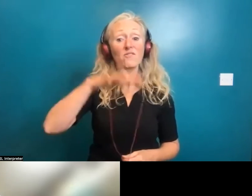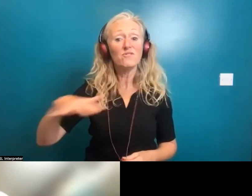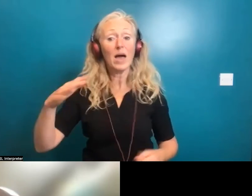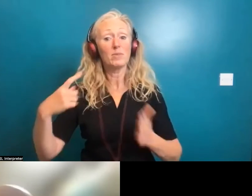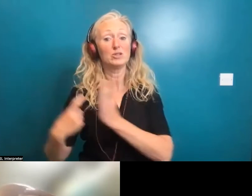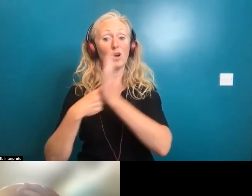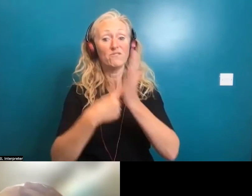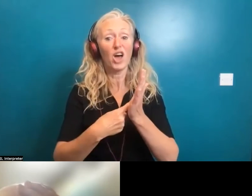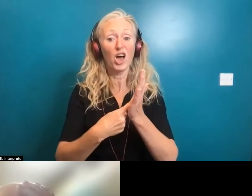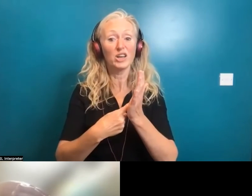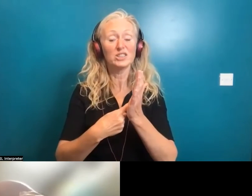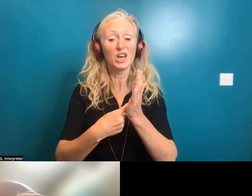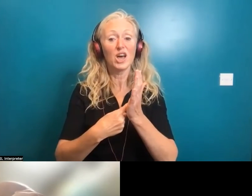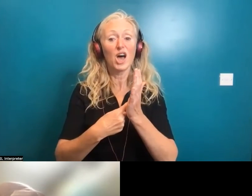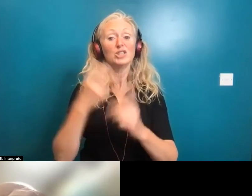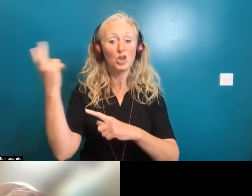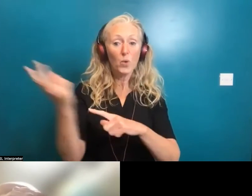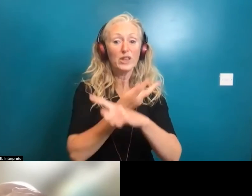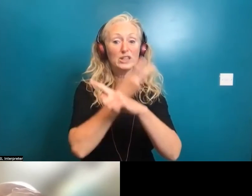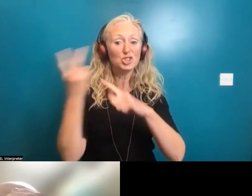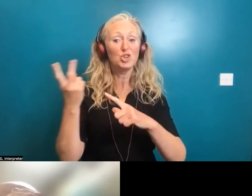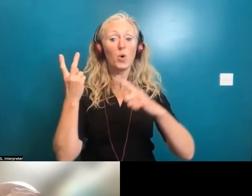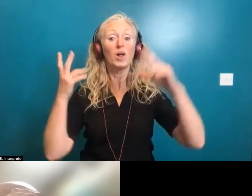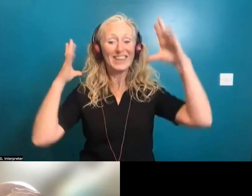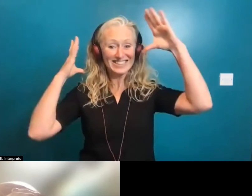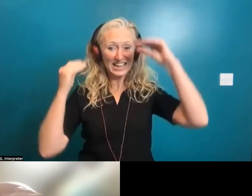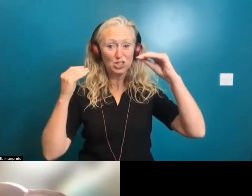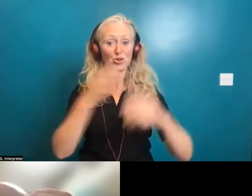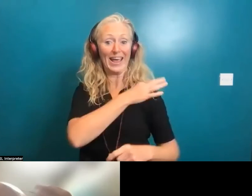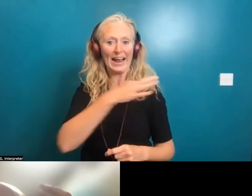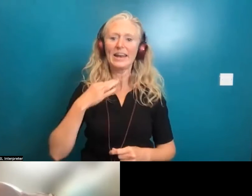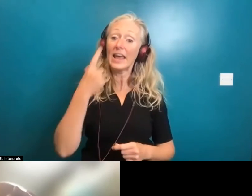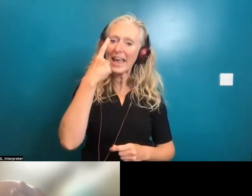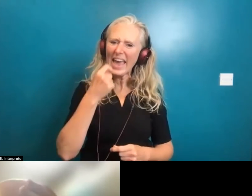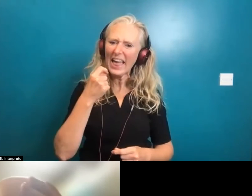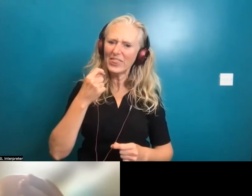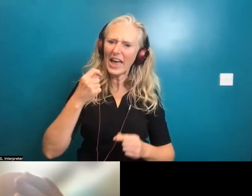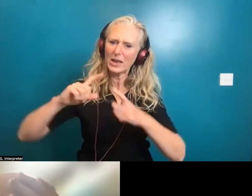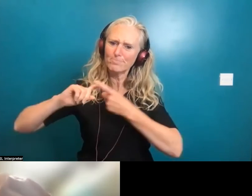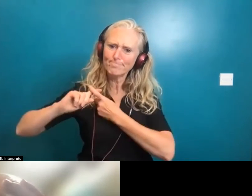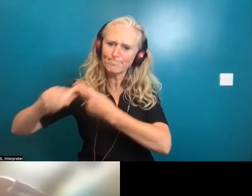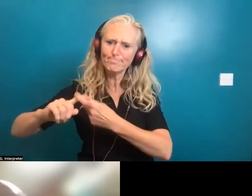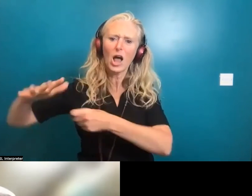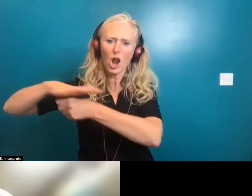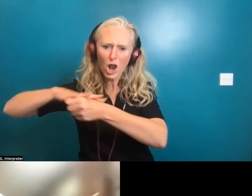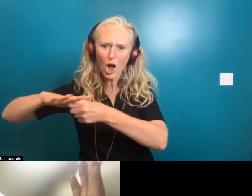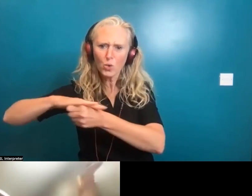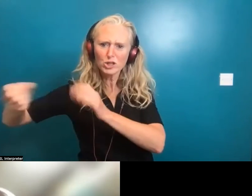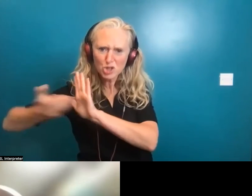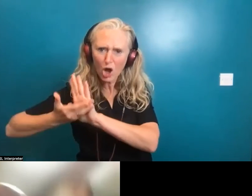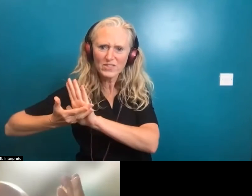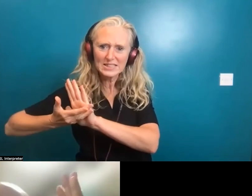at Gosh, Great Ormond Street, can they still keep some services locally? For example, cochlear implant services to save